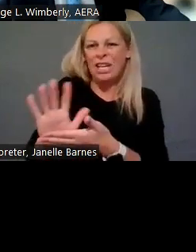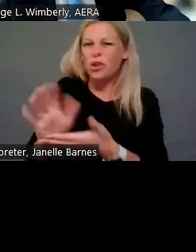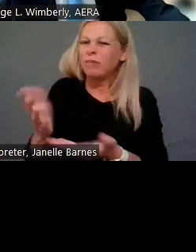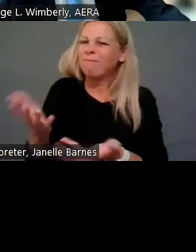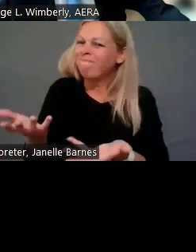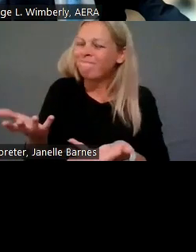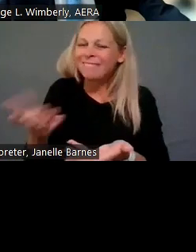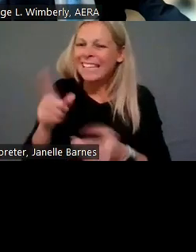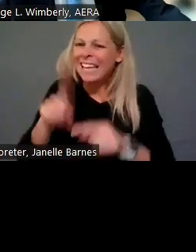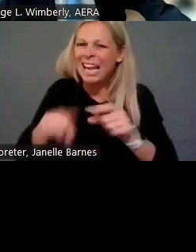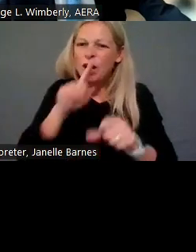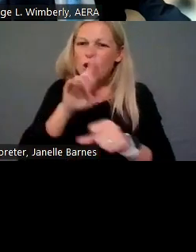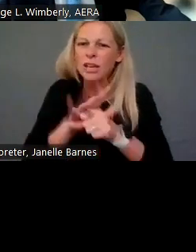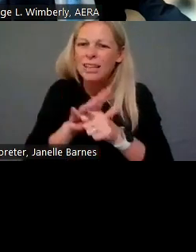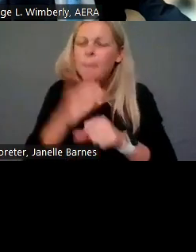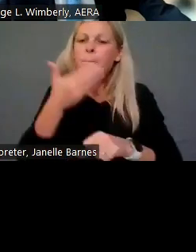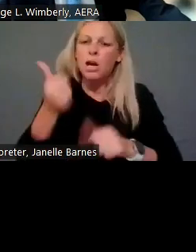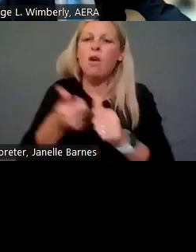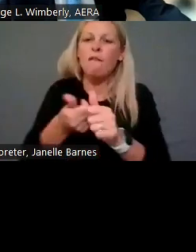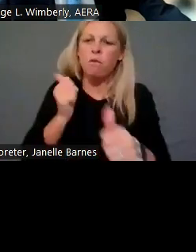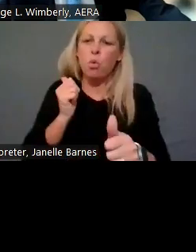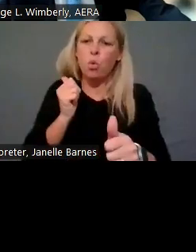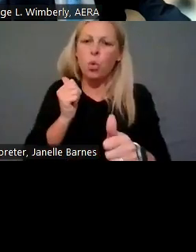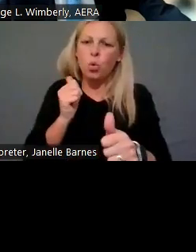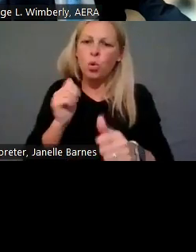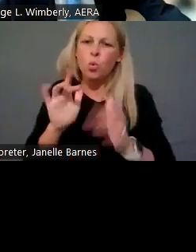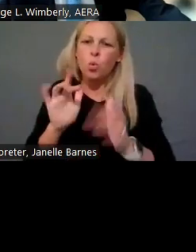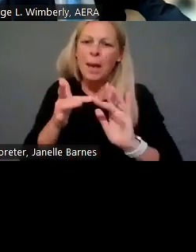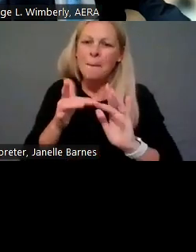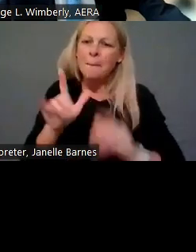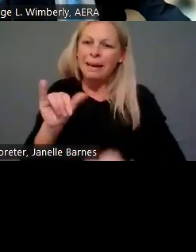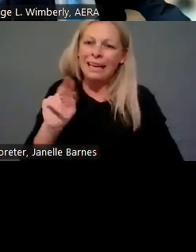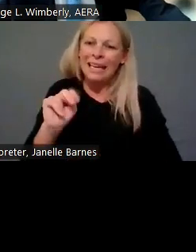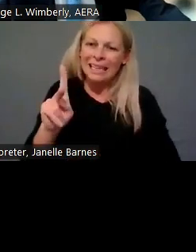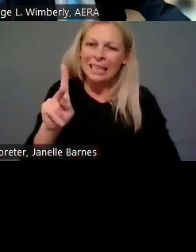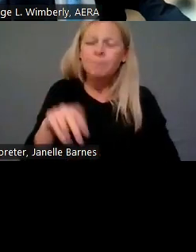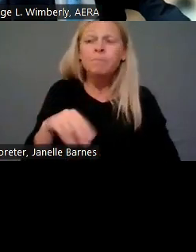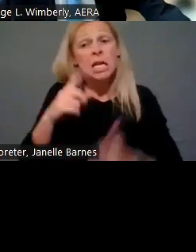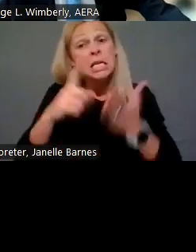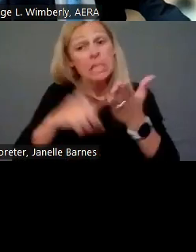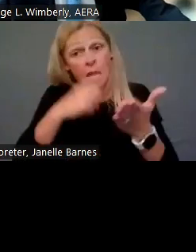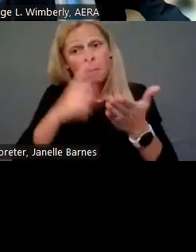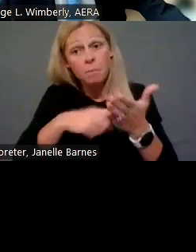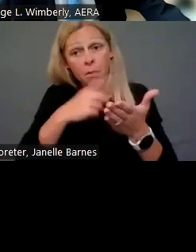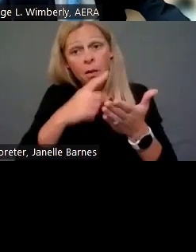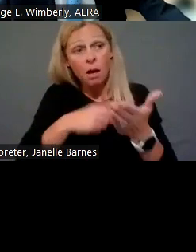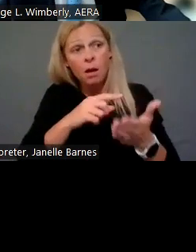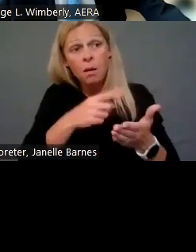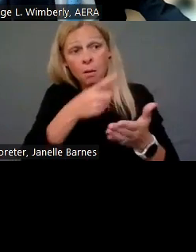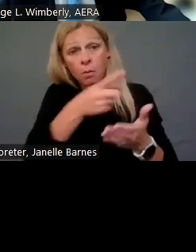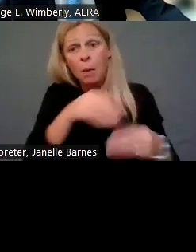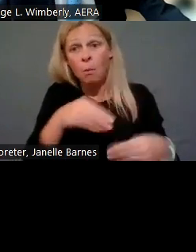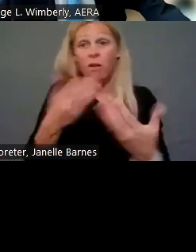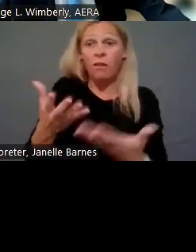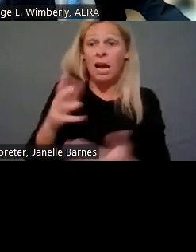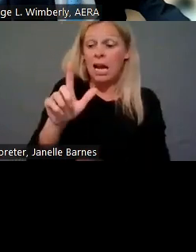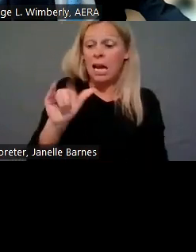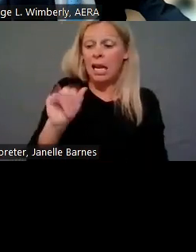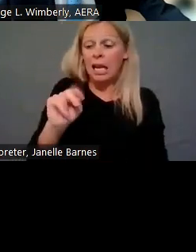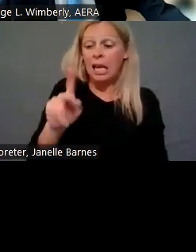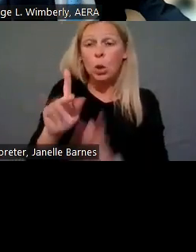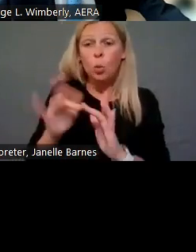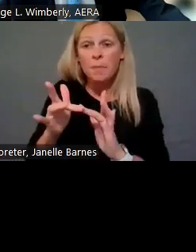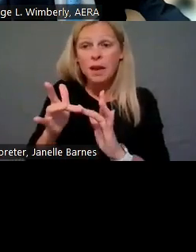Though, try to avoid some of those things. I mean, every now and then someone has a web link, and if it's or a